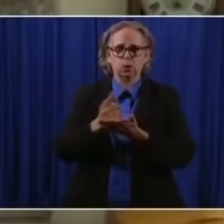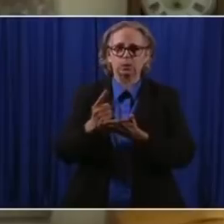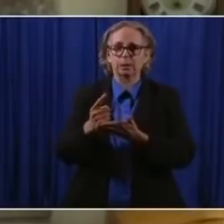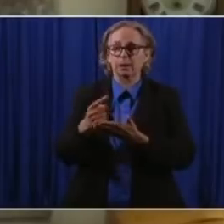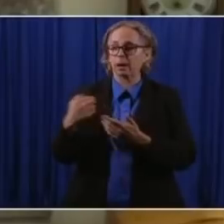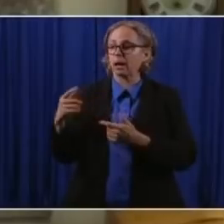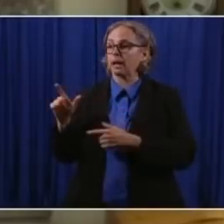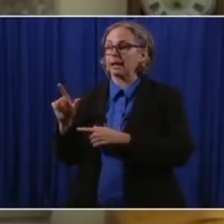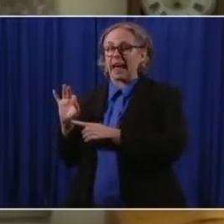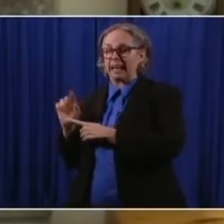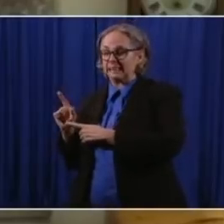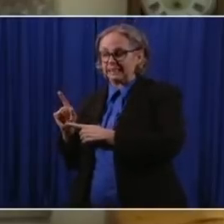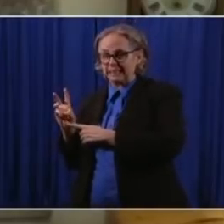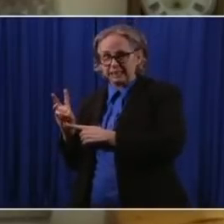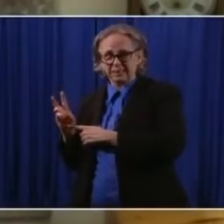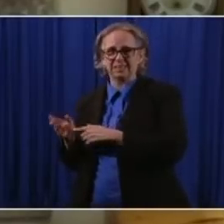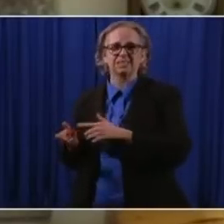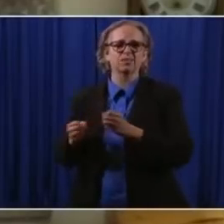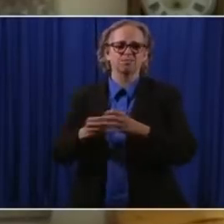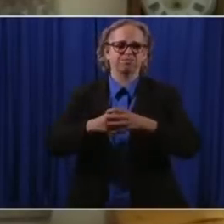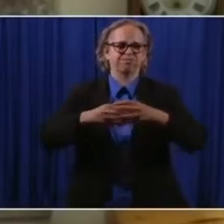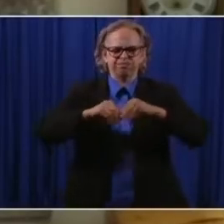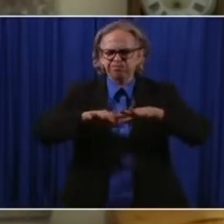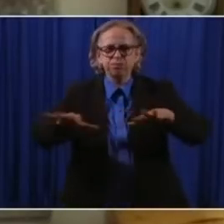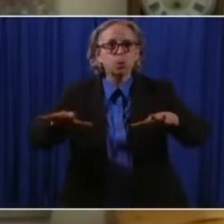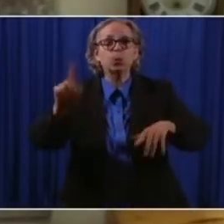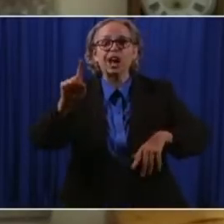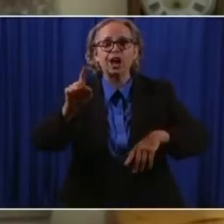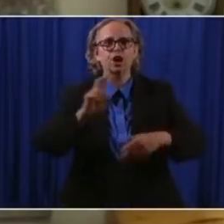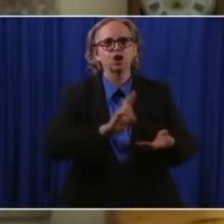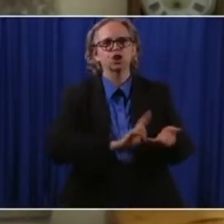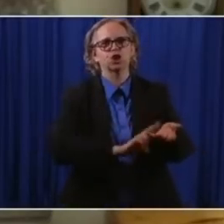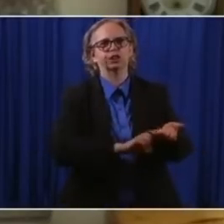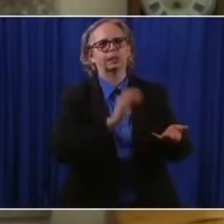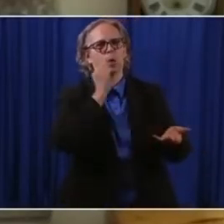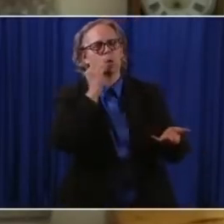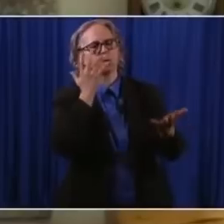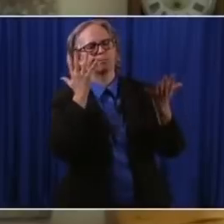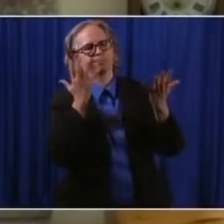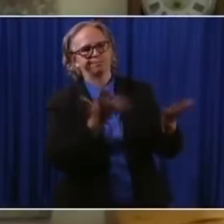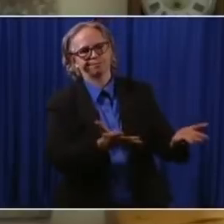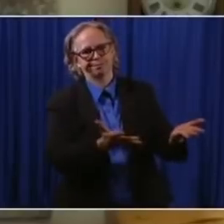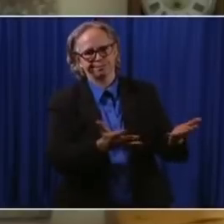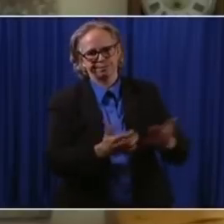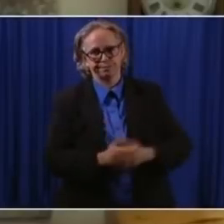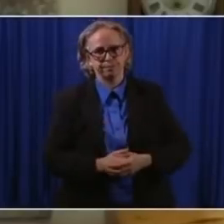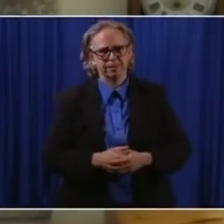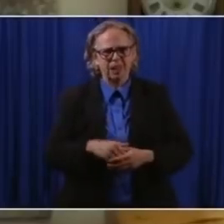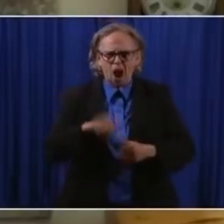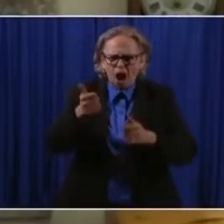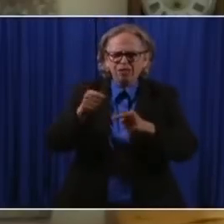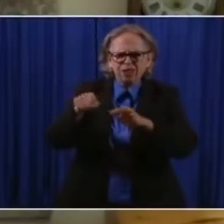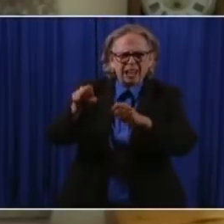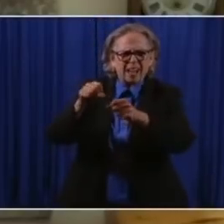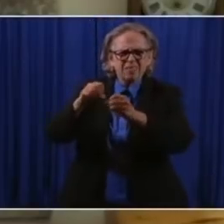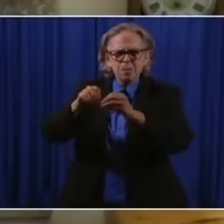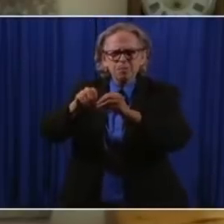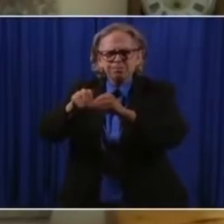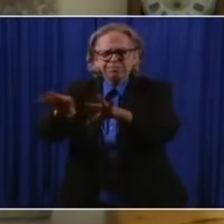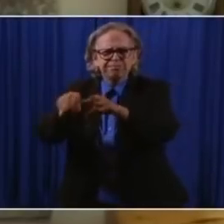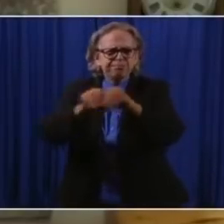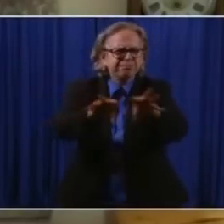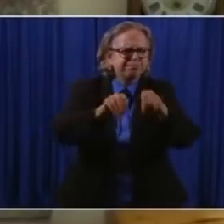facility is responsible for a significant number of cases. However, there does continue to be community spread throughout the